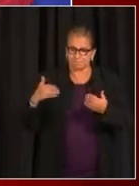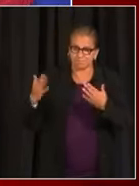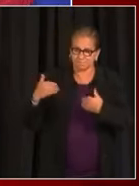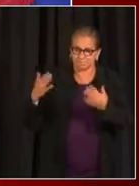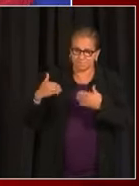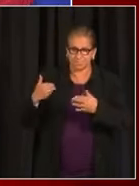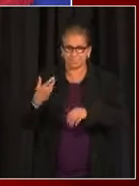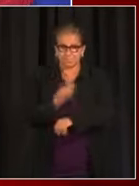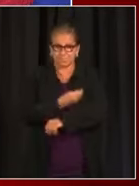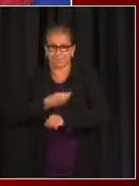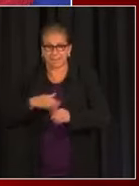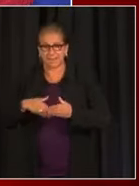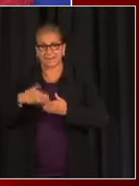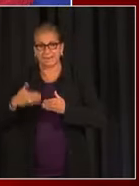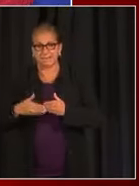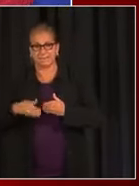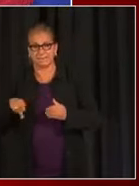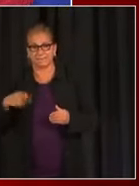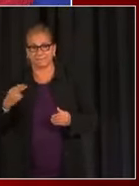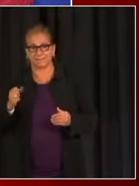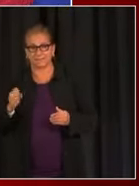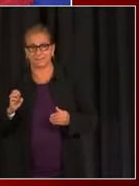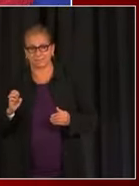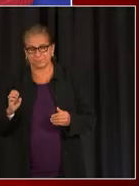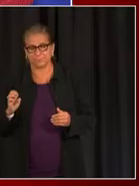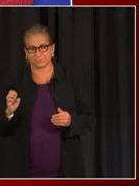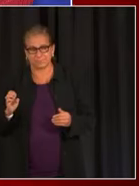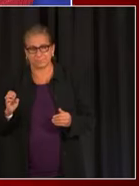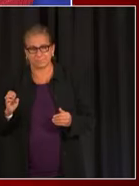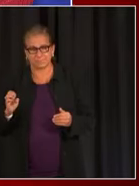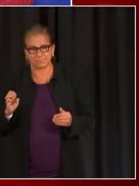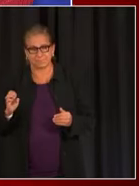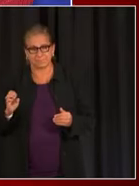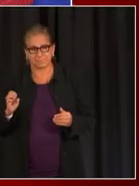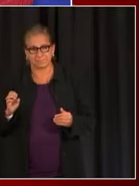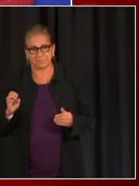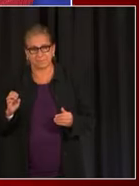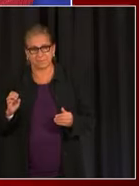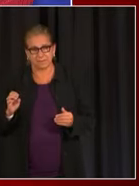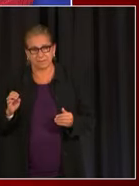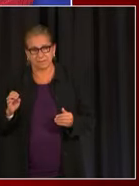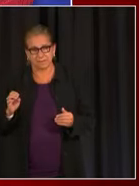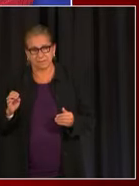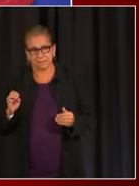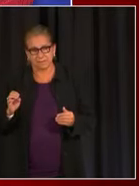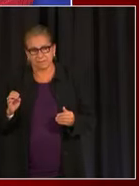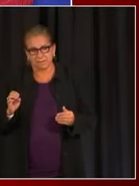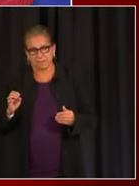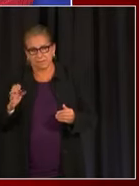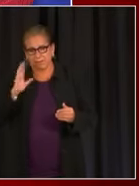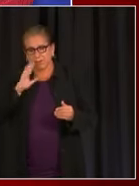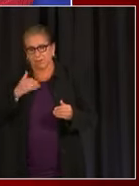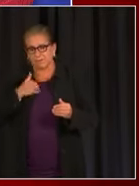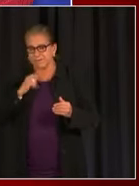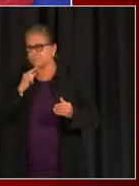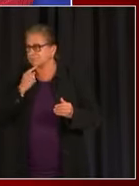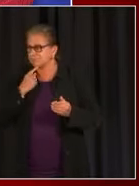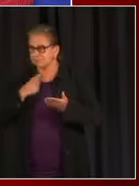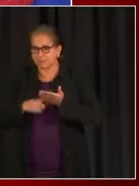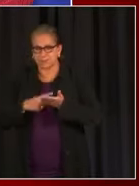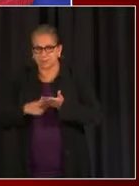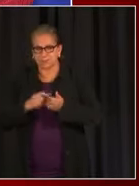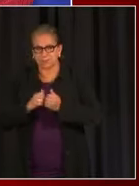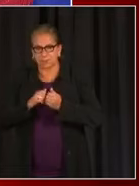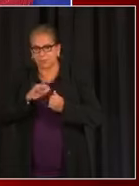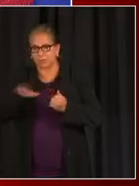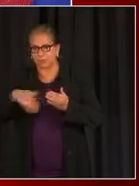kind of phase of this work will be sitting down and having some very serious discussions with labor